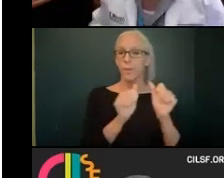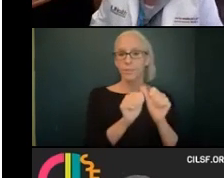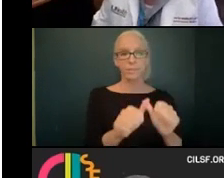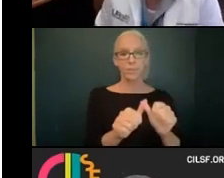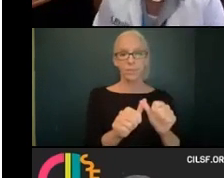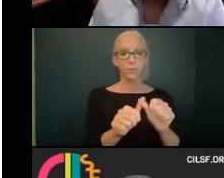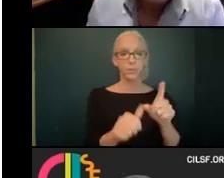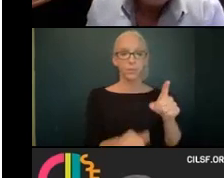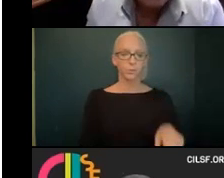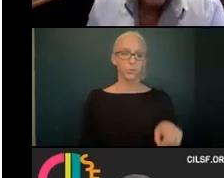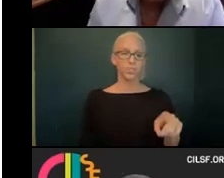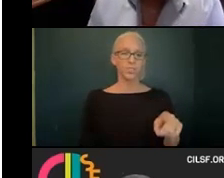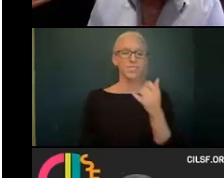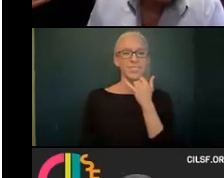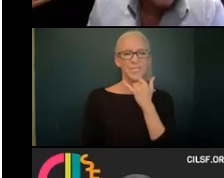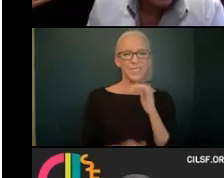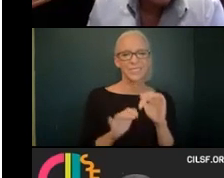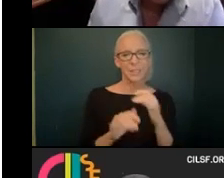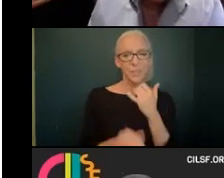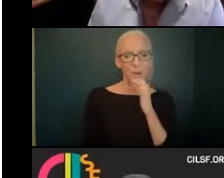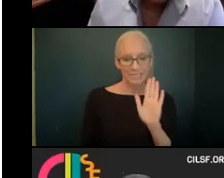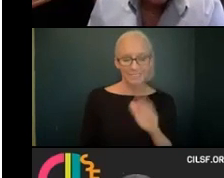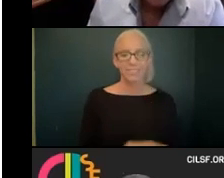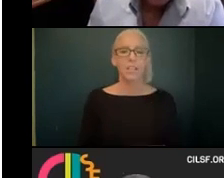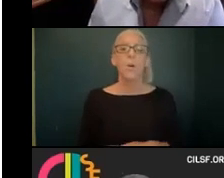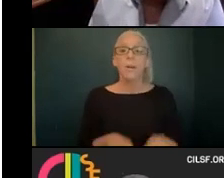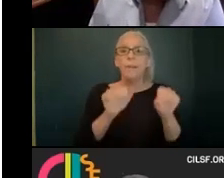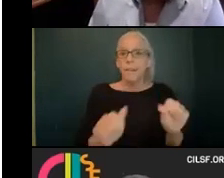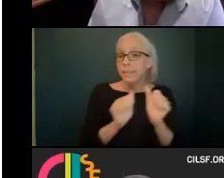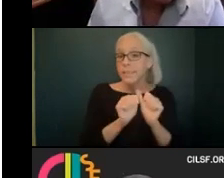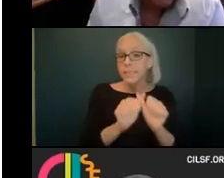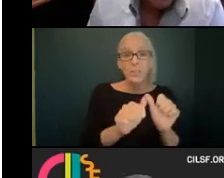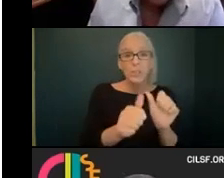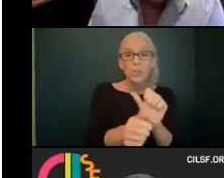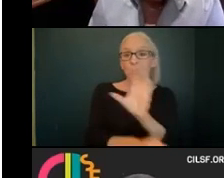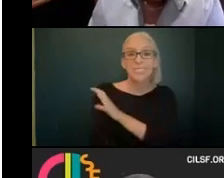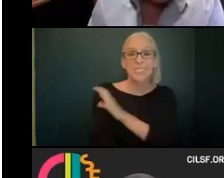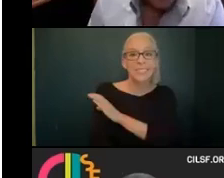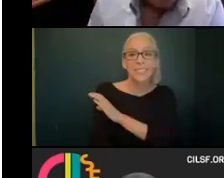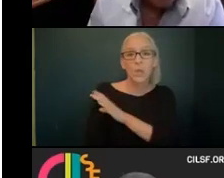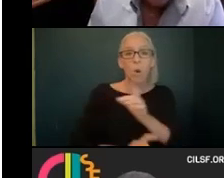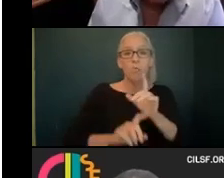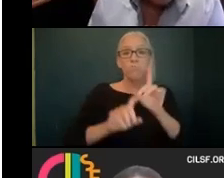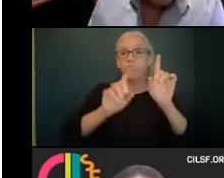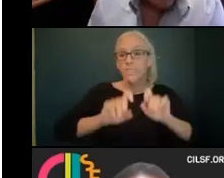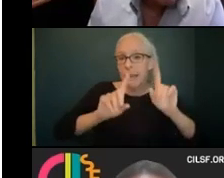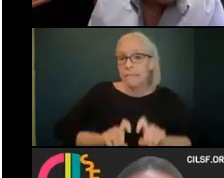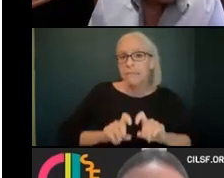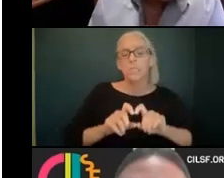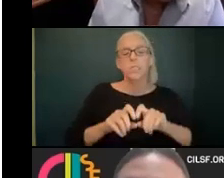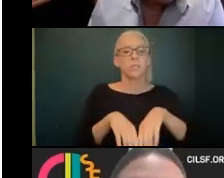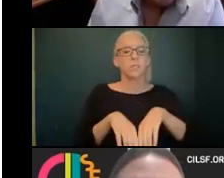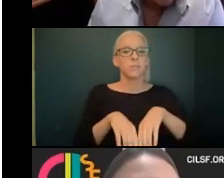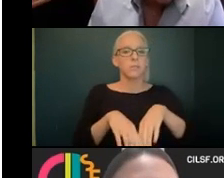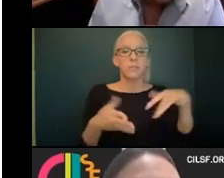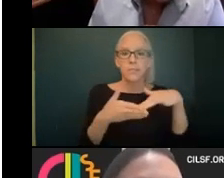the typos, we can continue doing clinical trials, even though, the pandemic is waning. For example, we have many examples of things